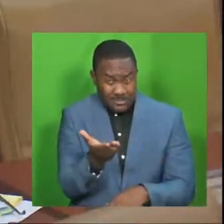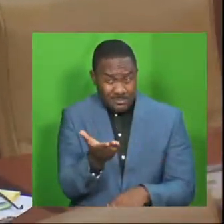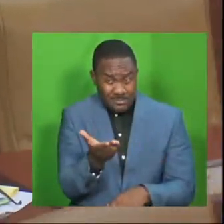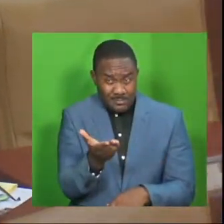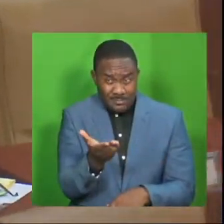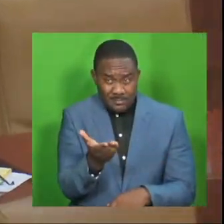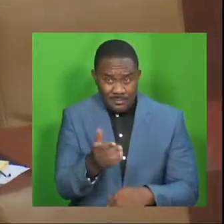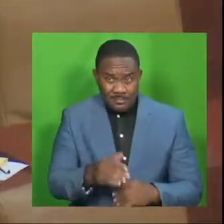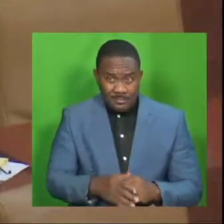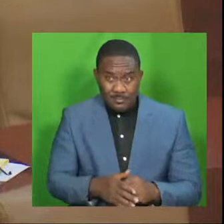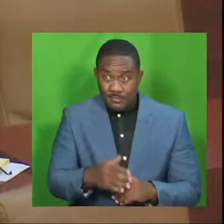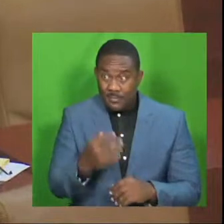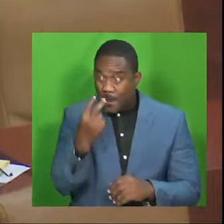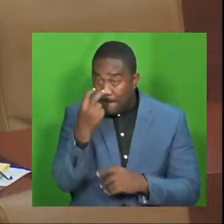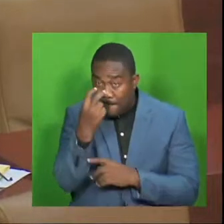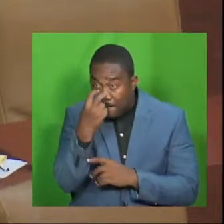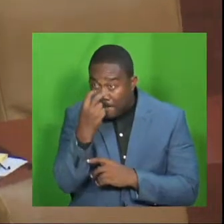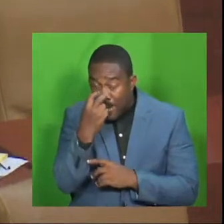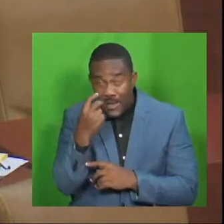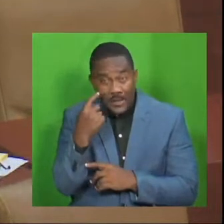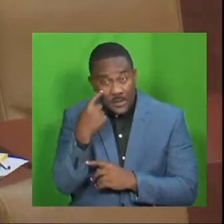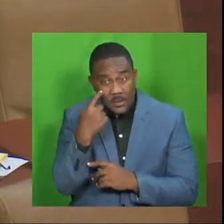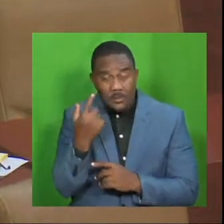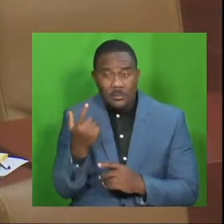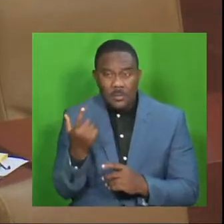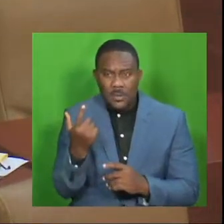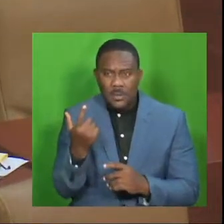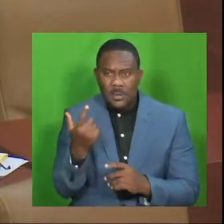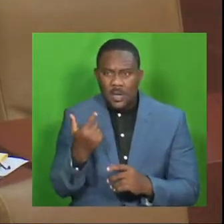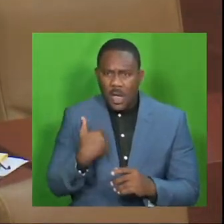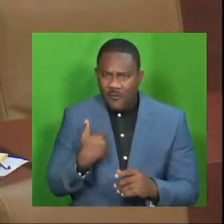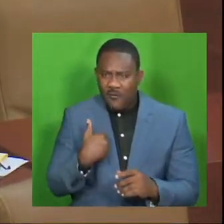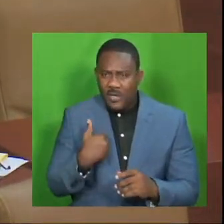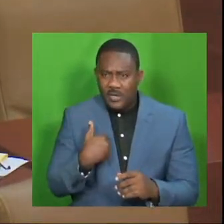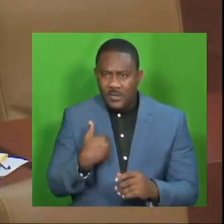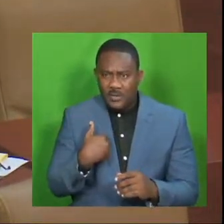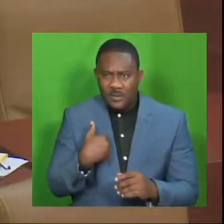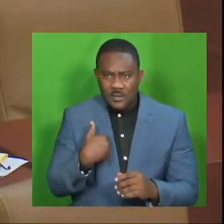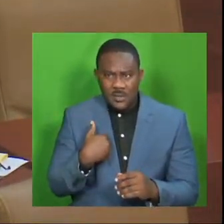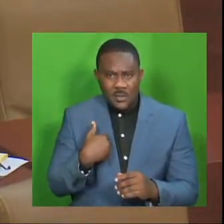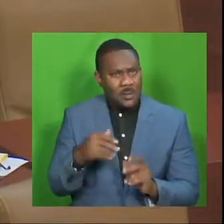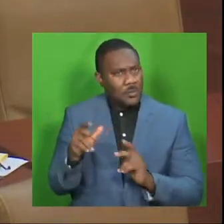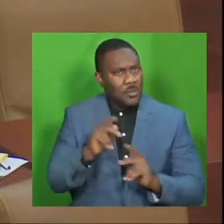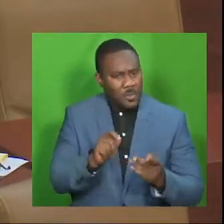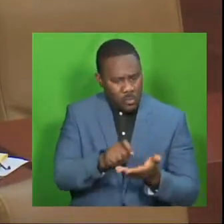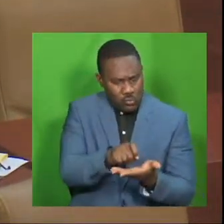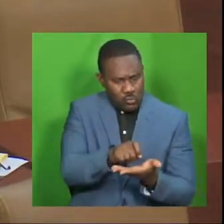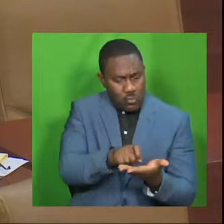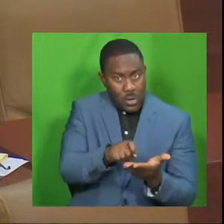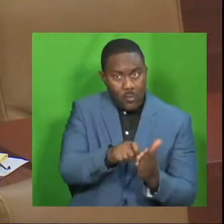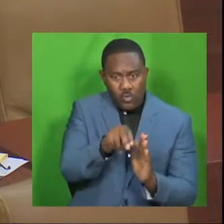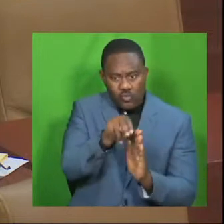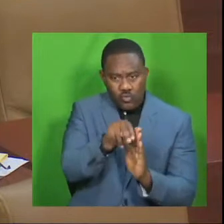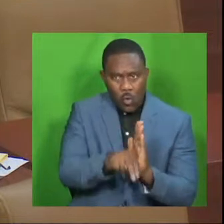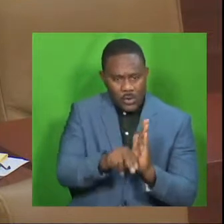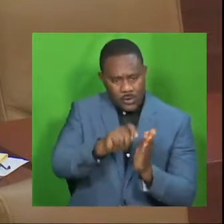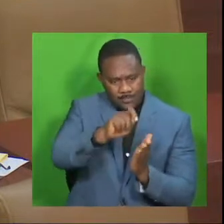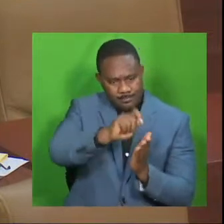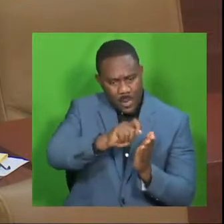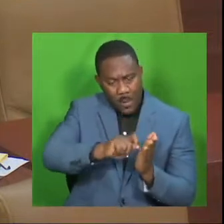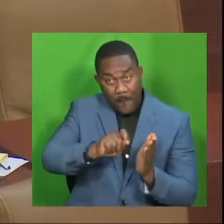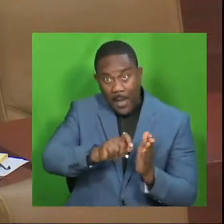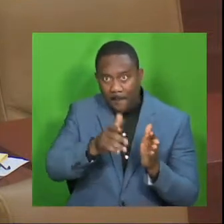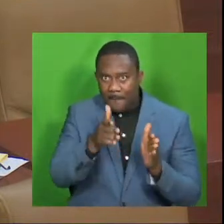are visually impaired. Outside where they have note takers, people who take their notes for